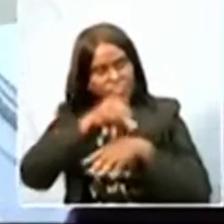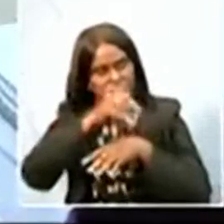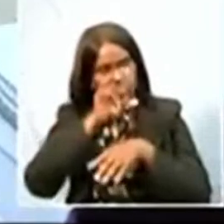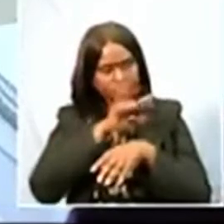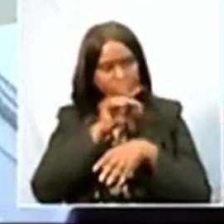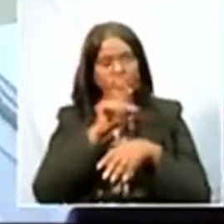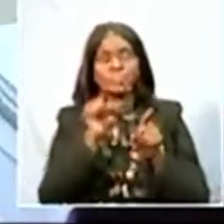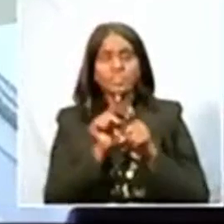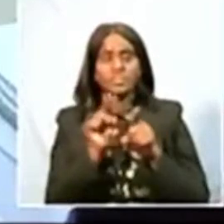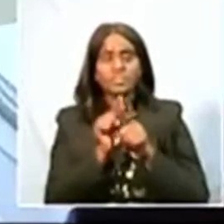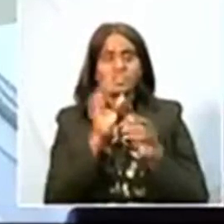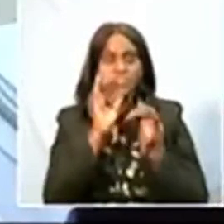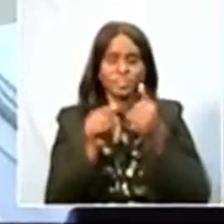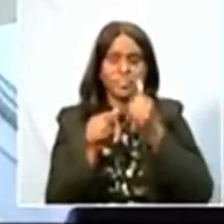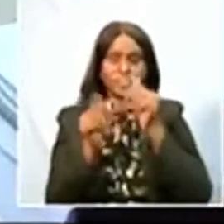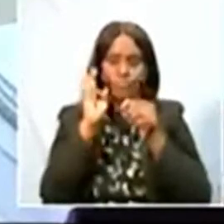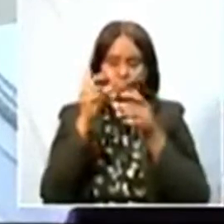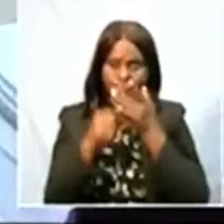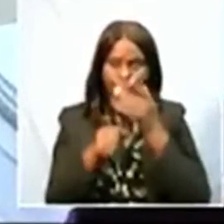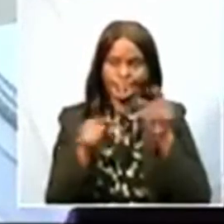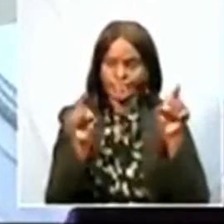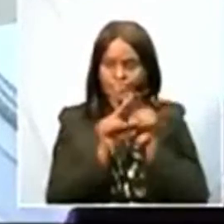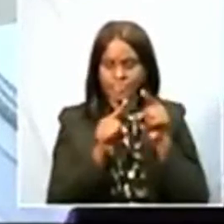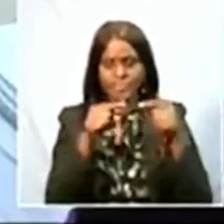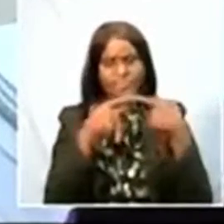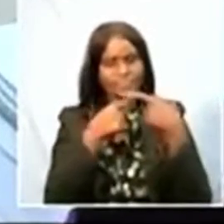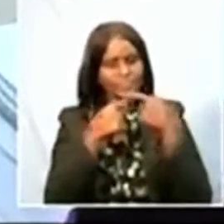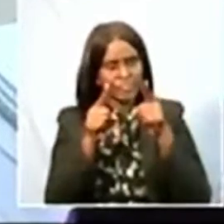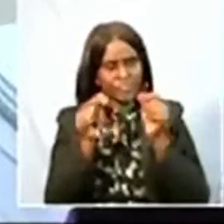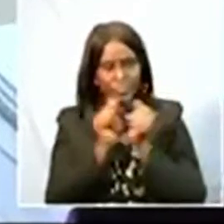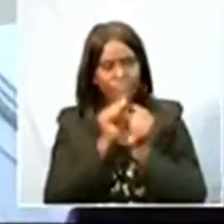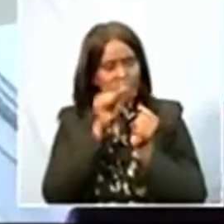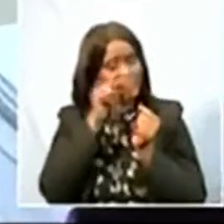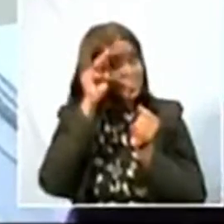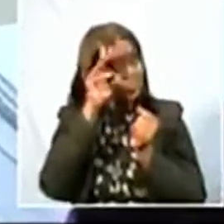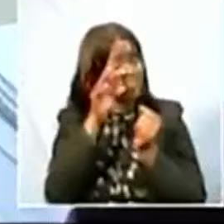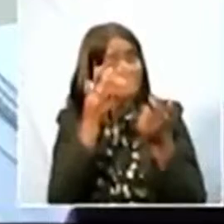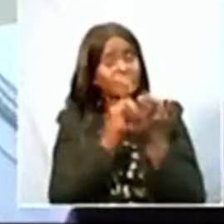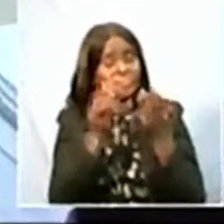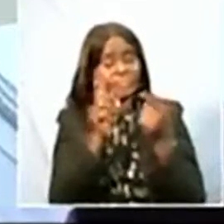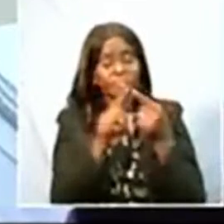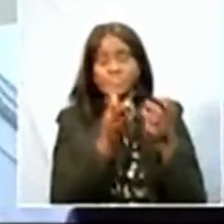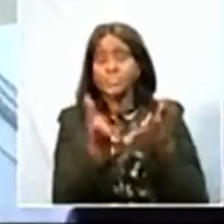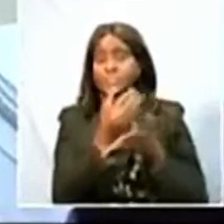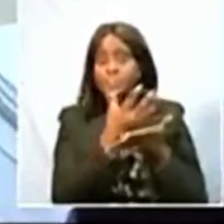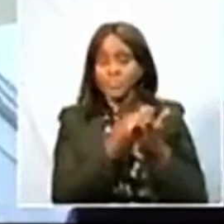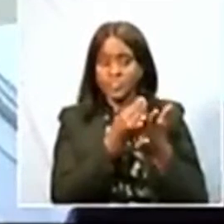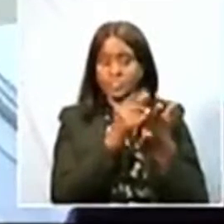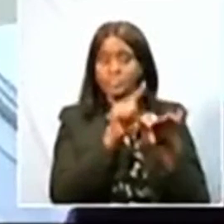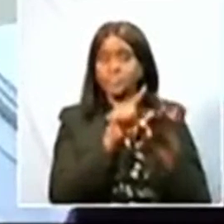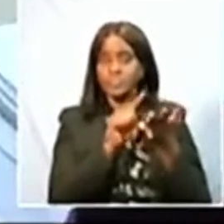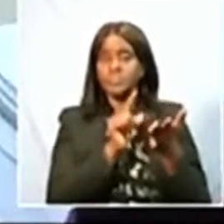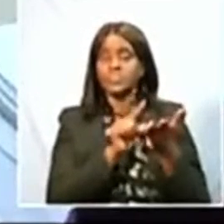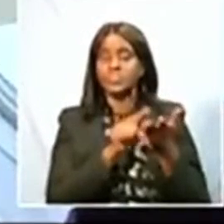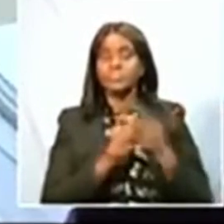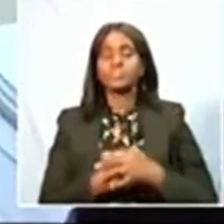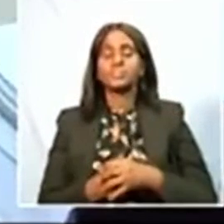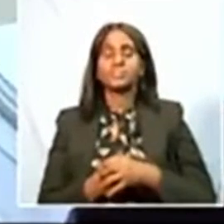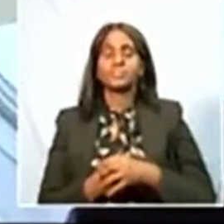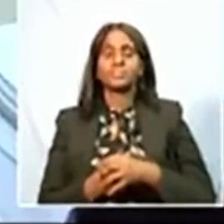and if you are going to go against the guidance of the minister, failing to recover the loans,